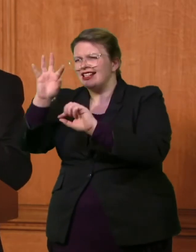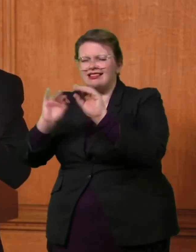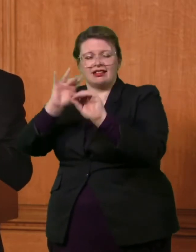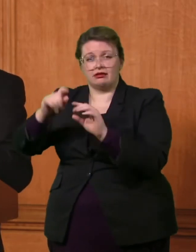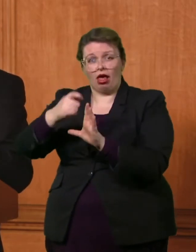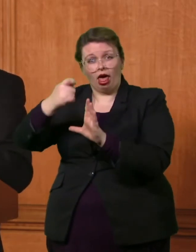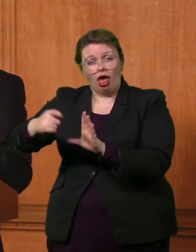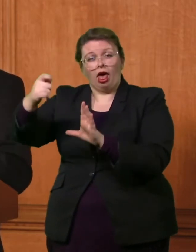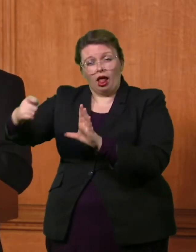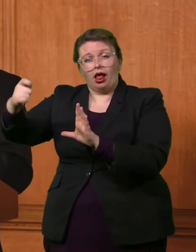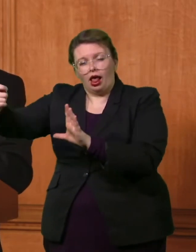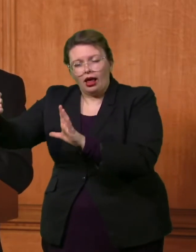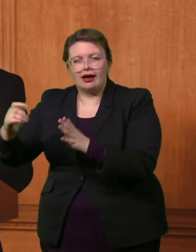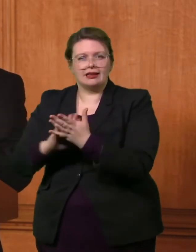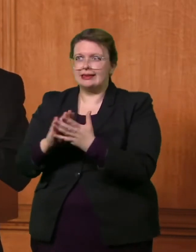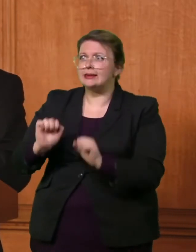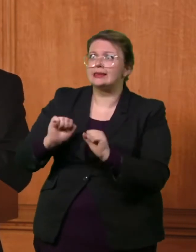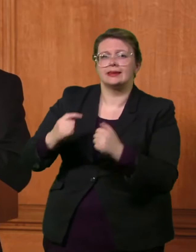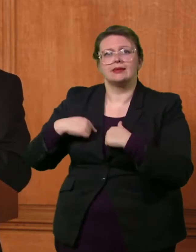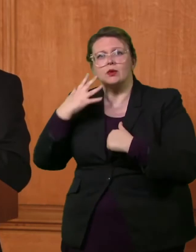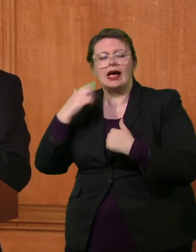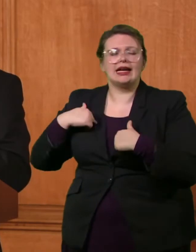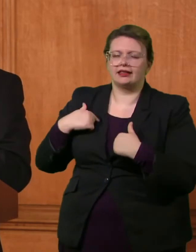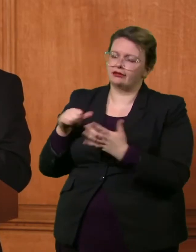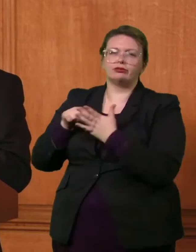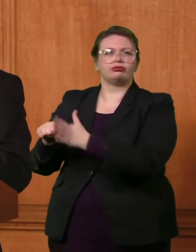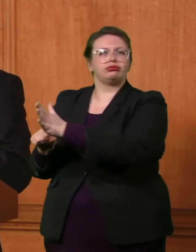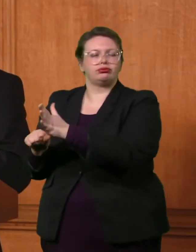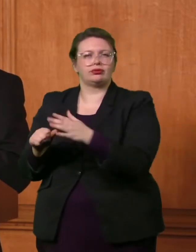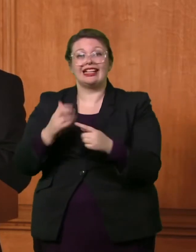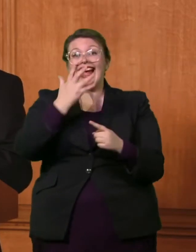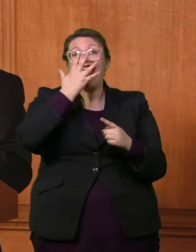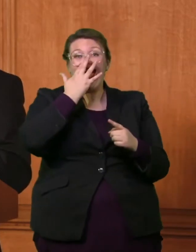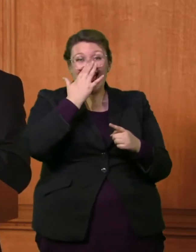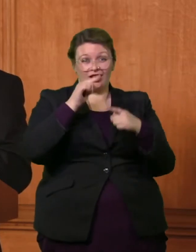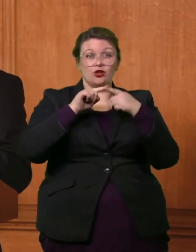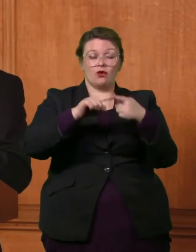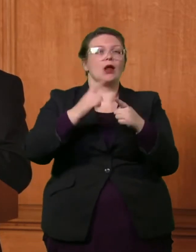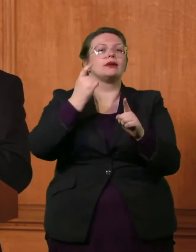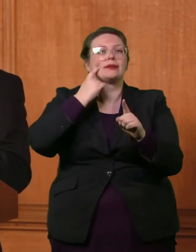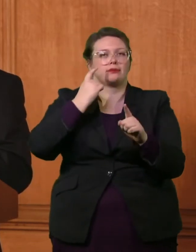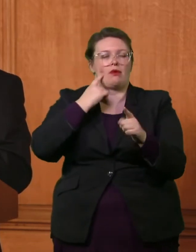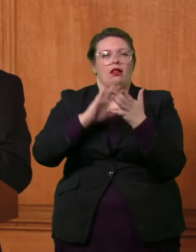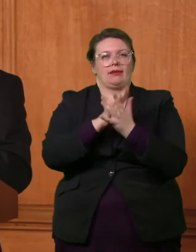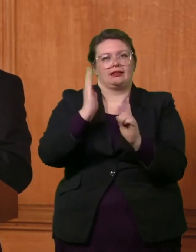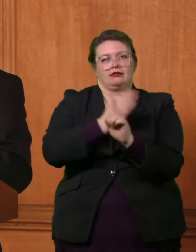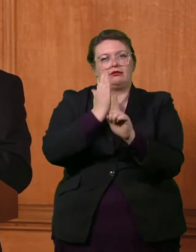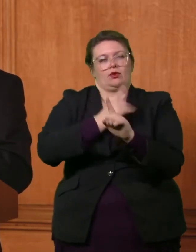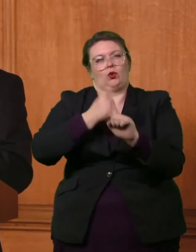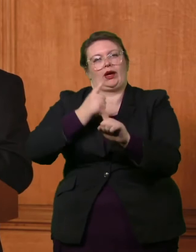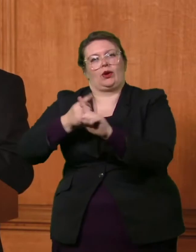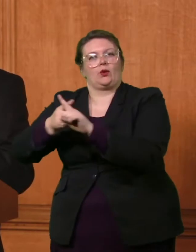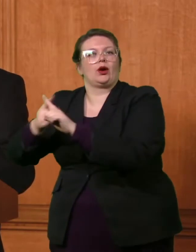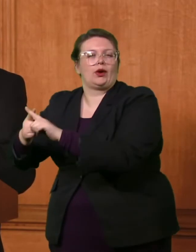to kind of paint for you, that being in the queue is more important than where you are in it, and then making that queue move